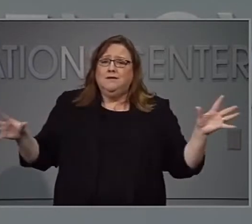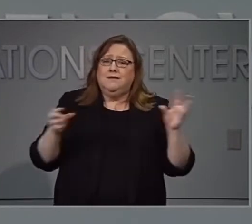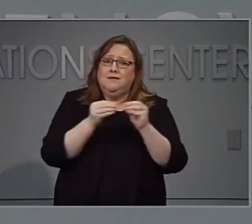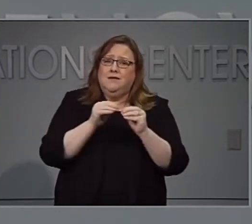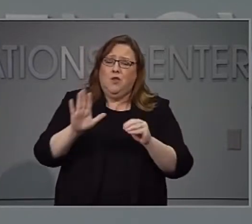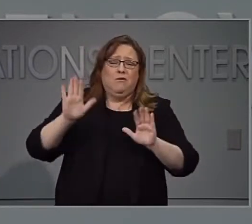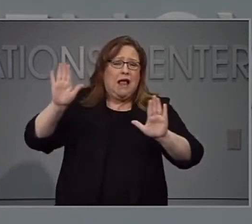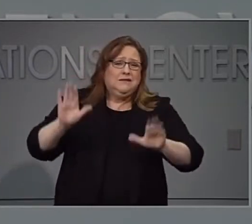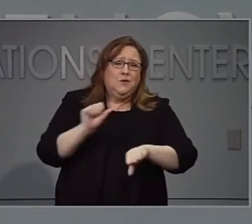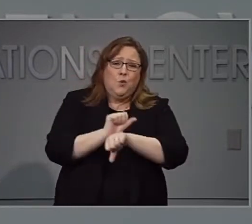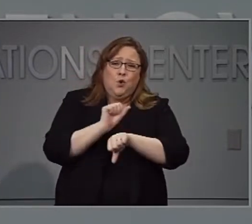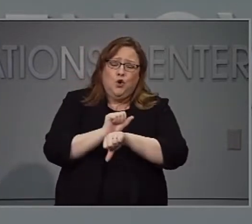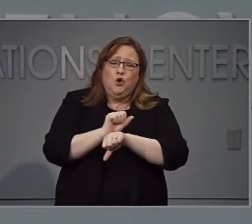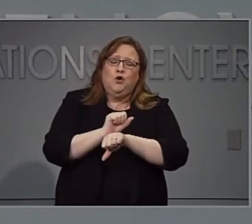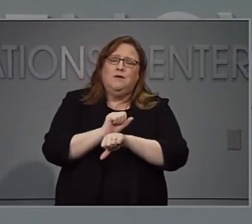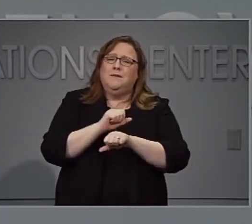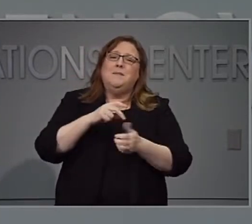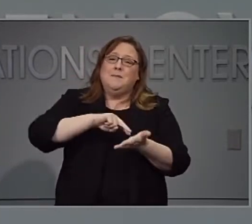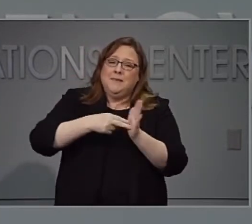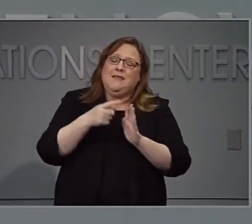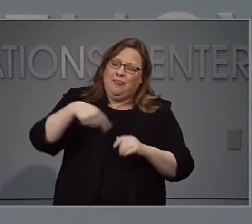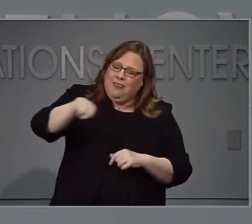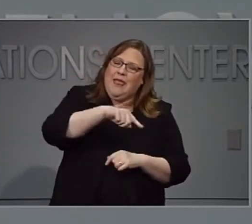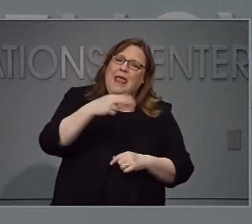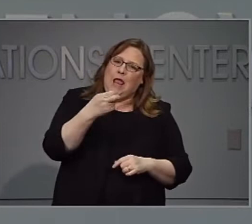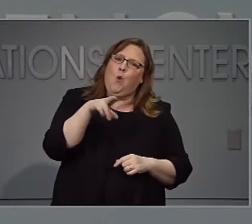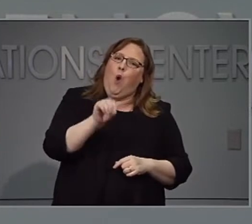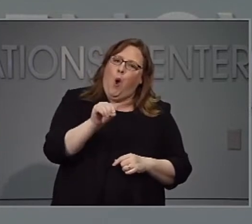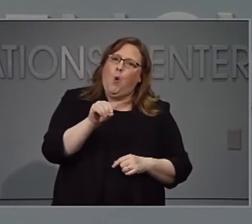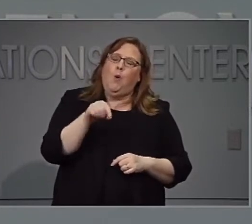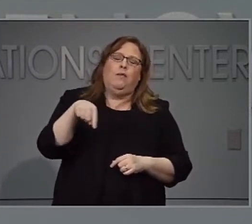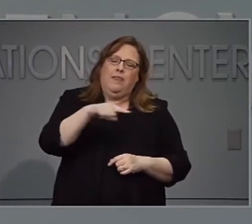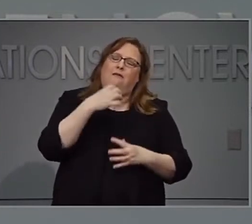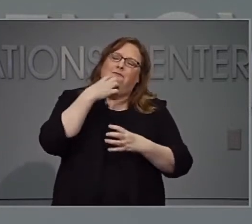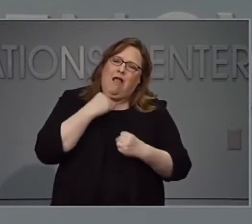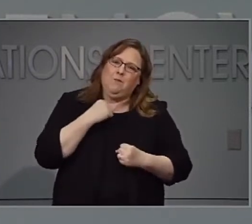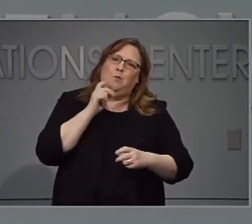our frontline heroes. Thank you, Governor.